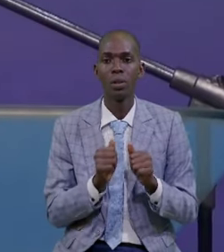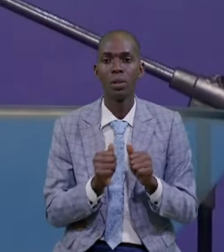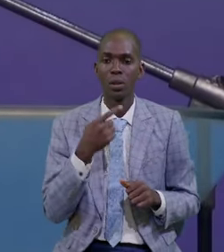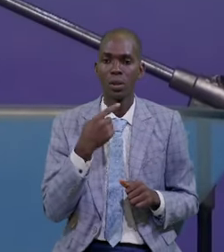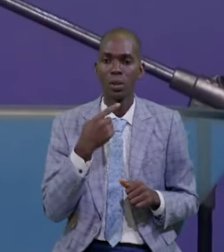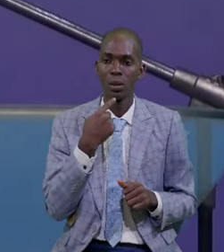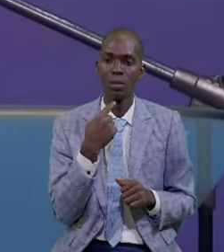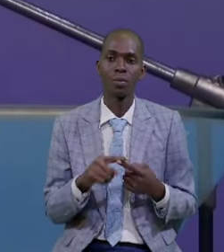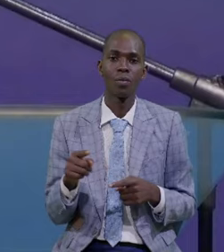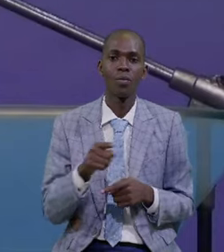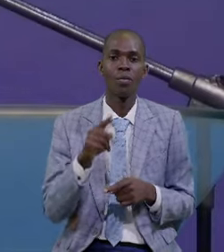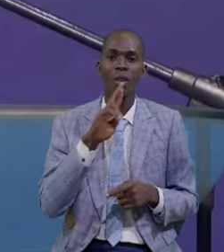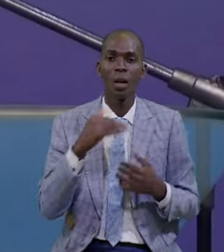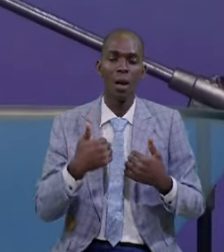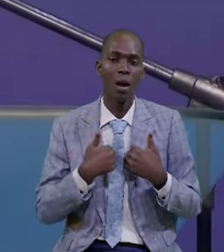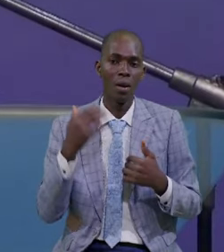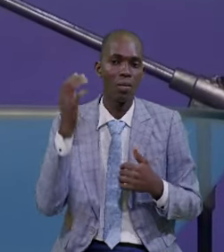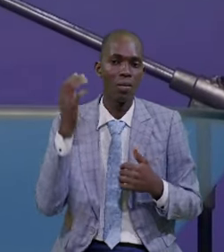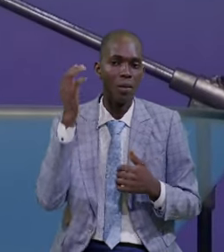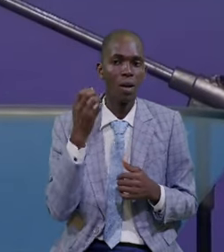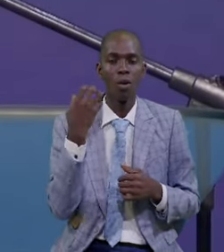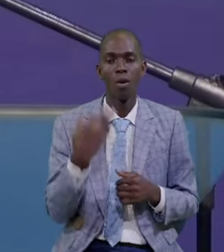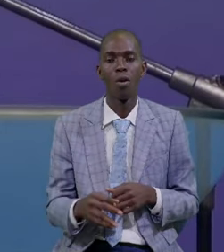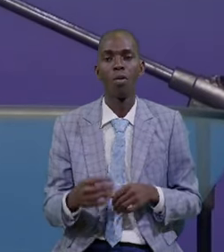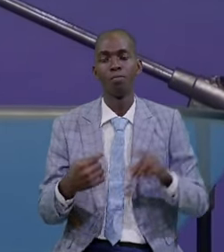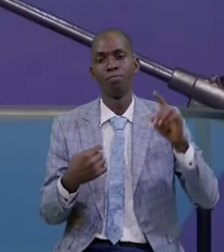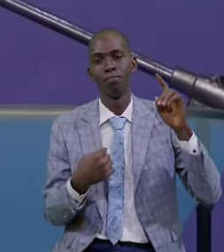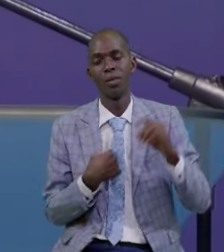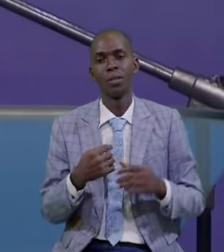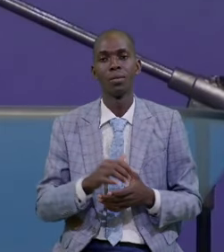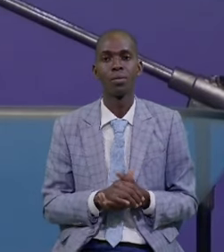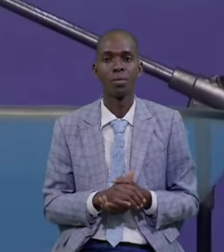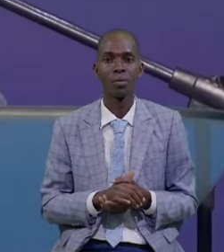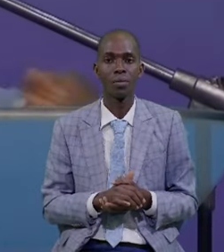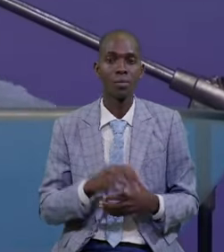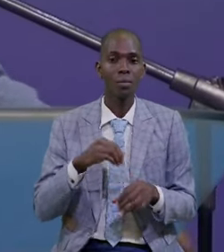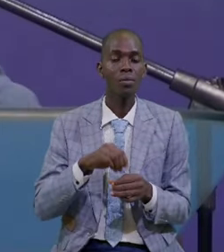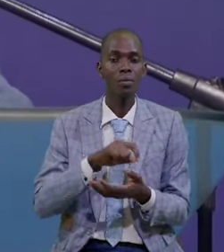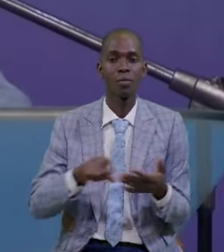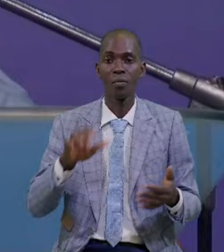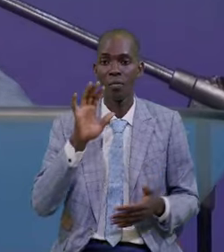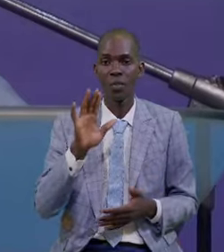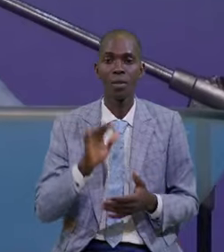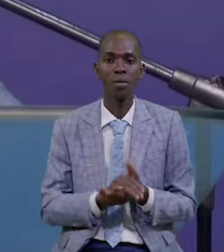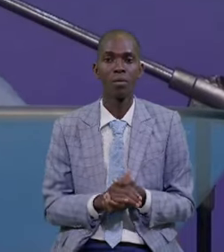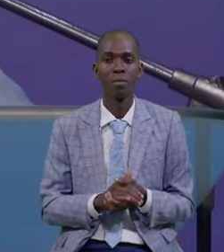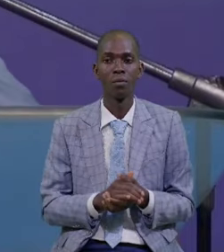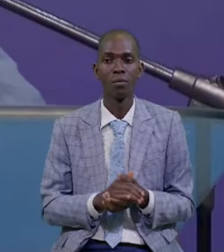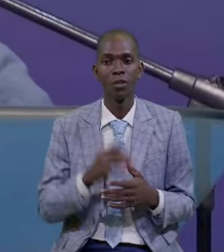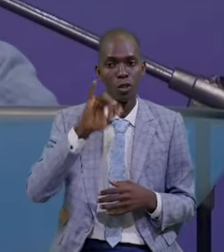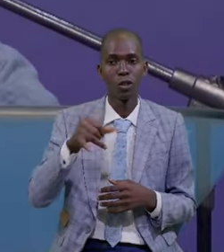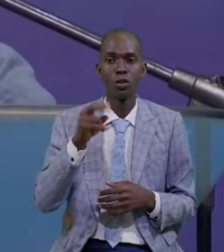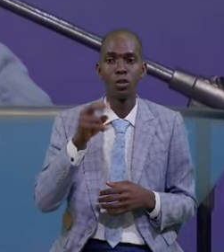ye have heard of me. Verse 5. In verse 5, for John